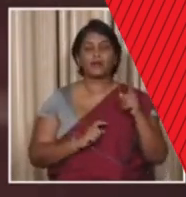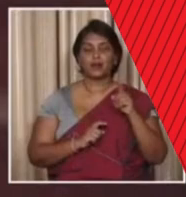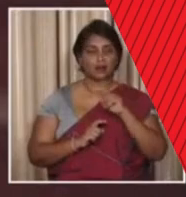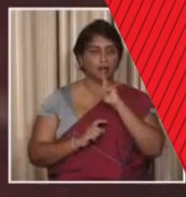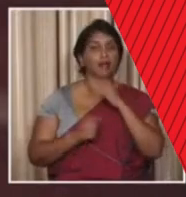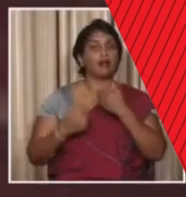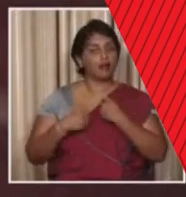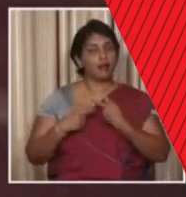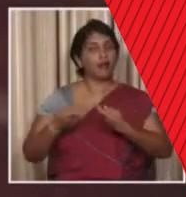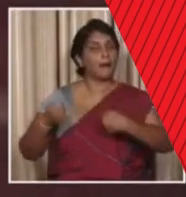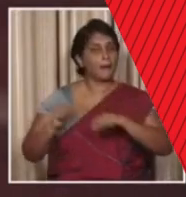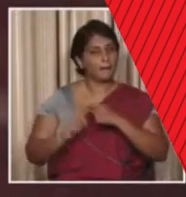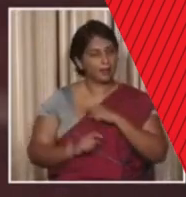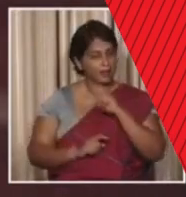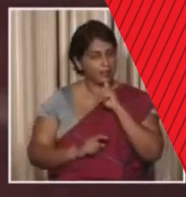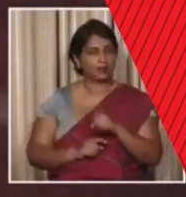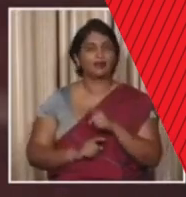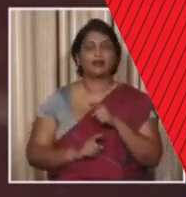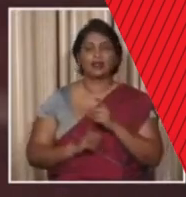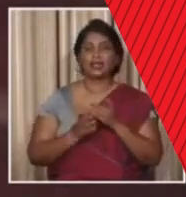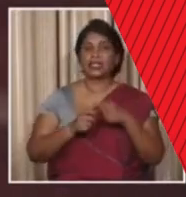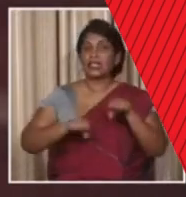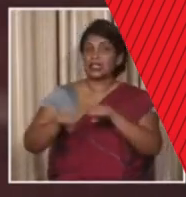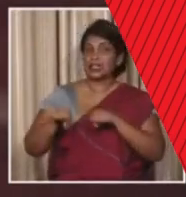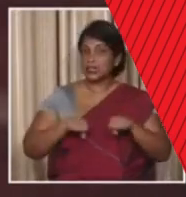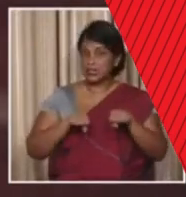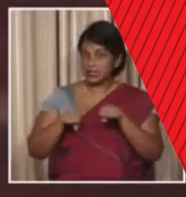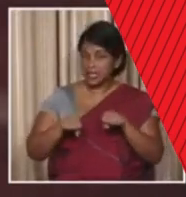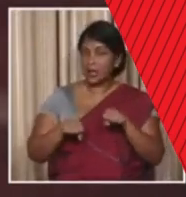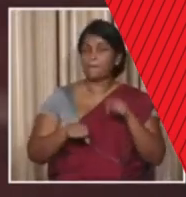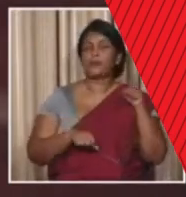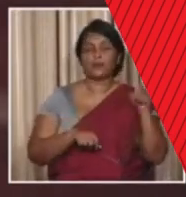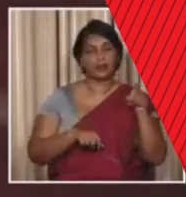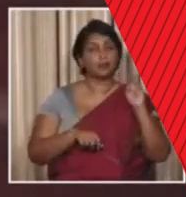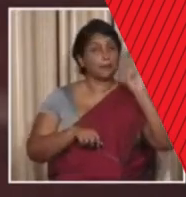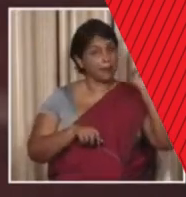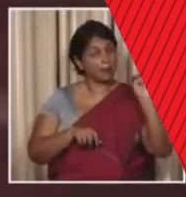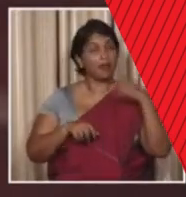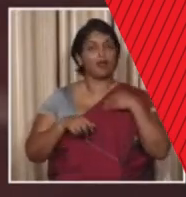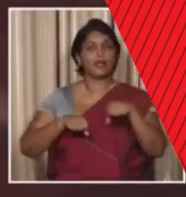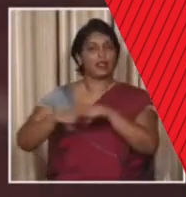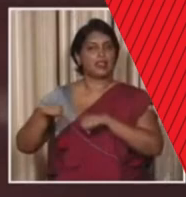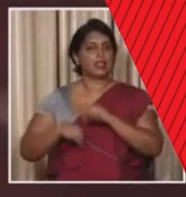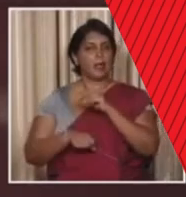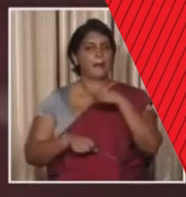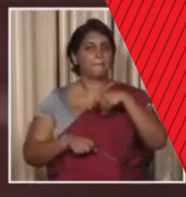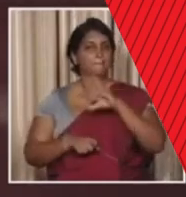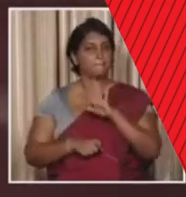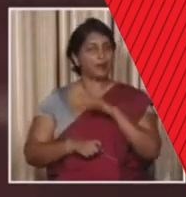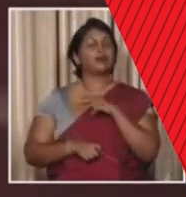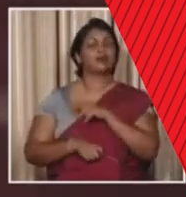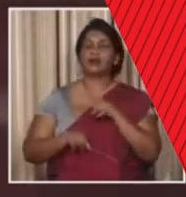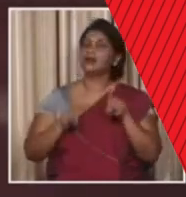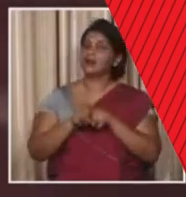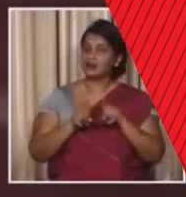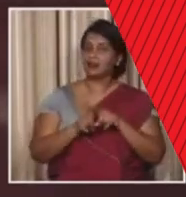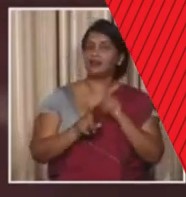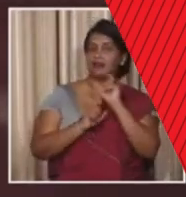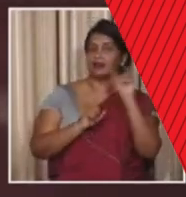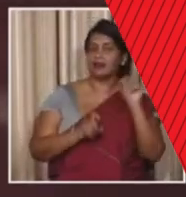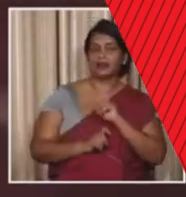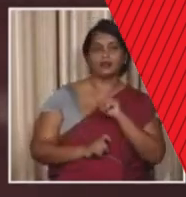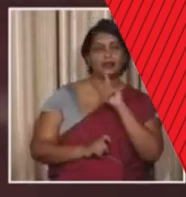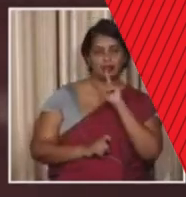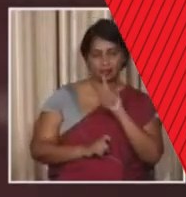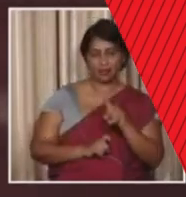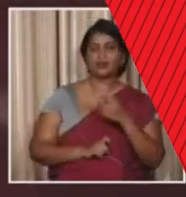In Kerala, they call Indiappam, we call it Indiappam. So I was explaining that we were both very similar.